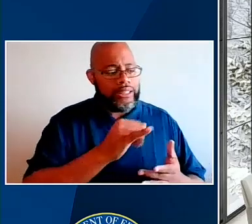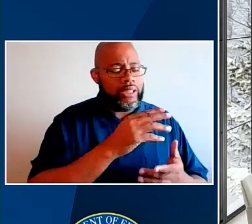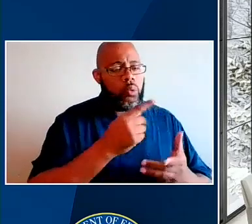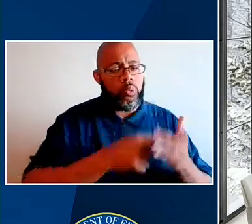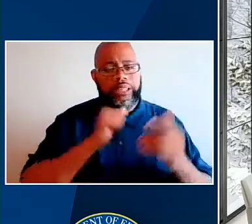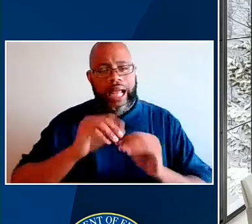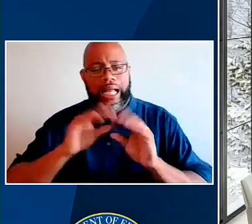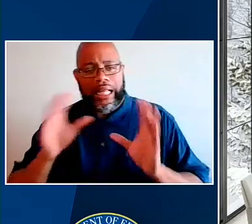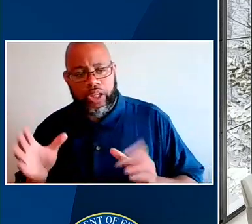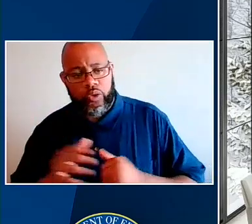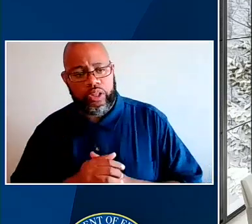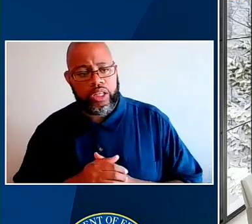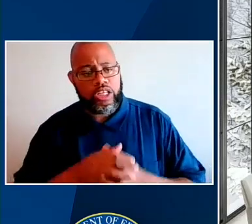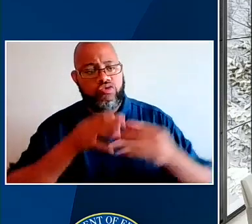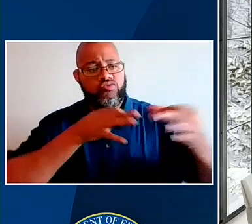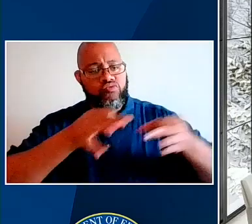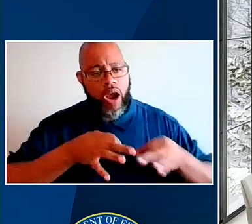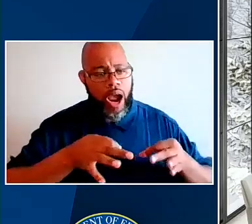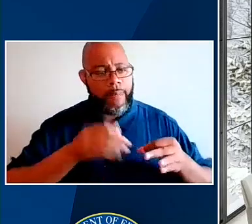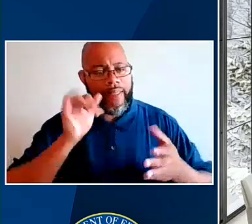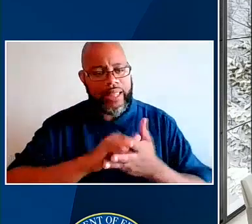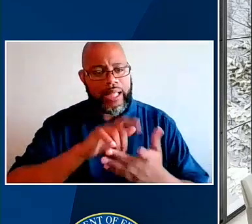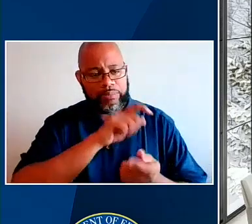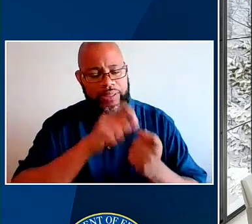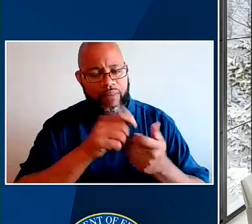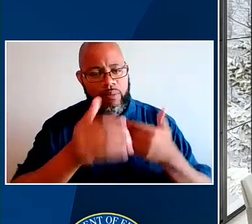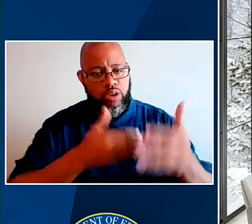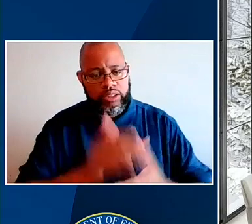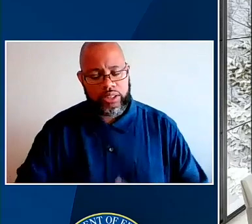clearly described of this particular process?